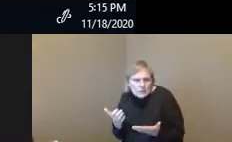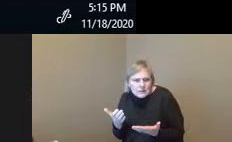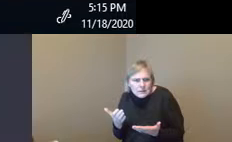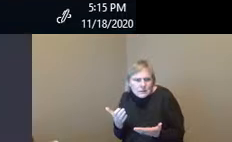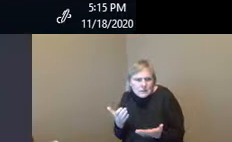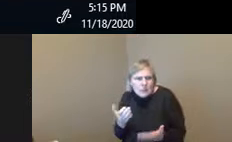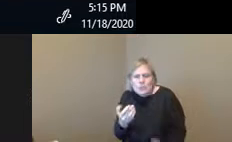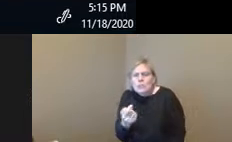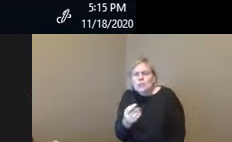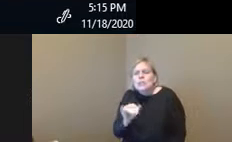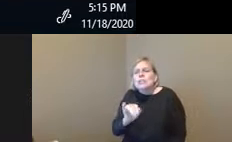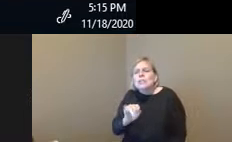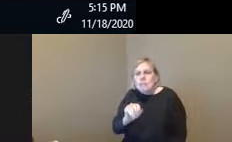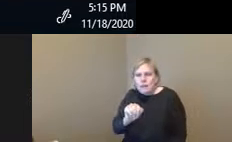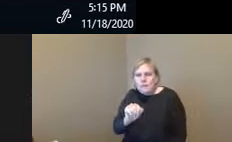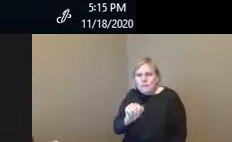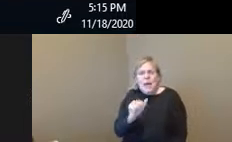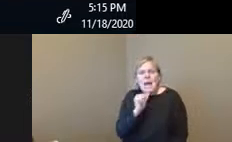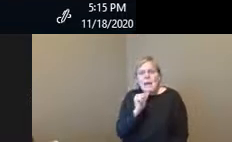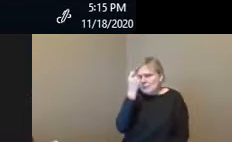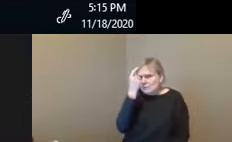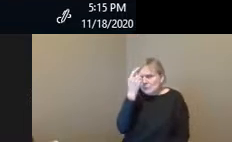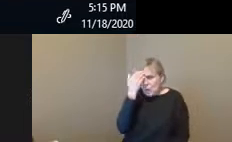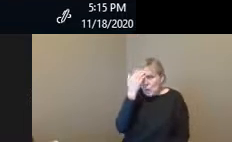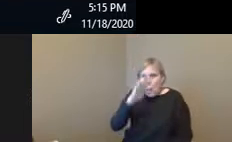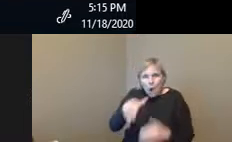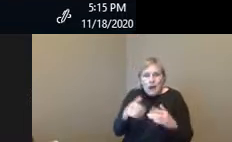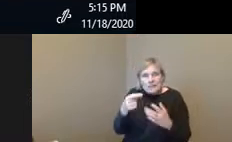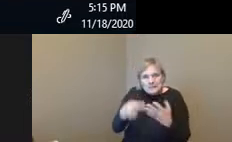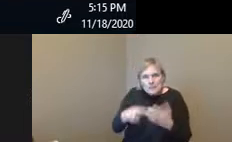I don't have all of the details about how their system works, but